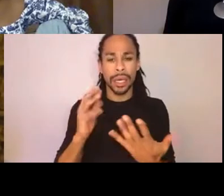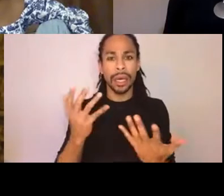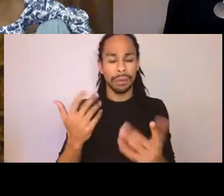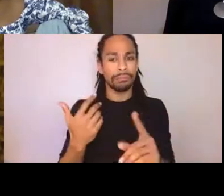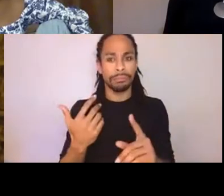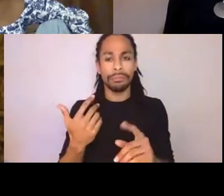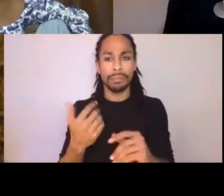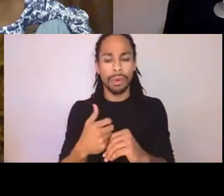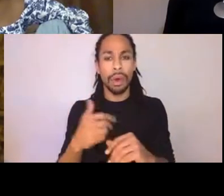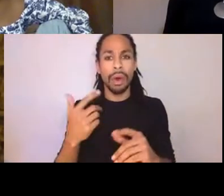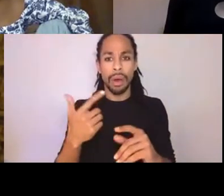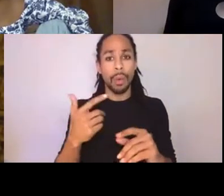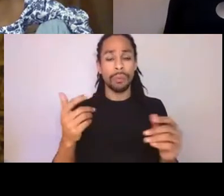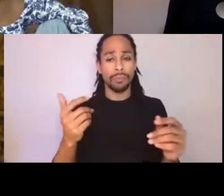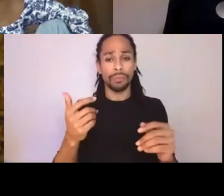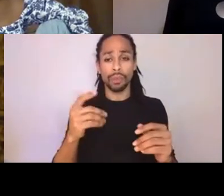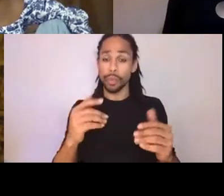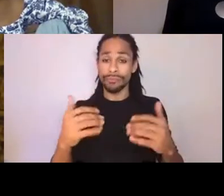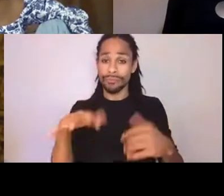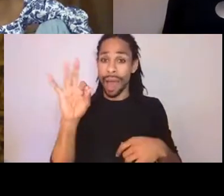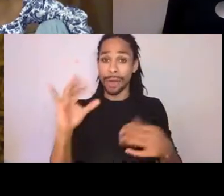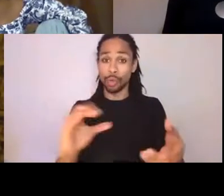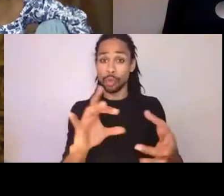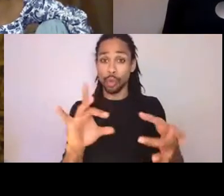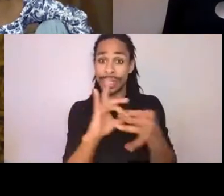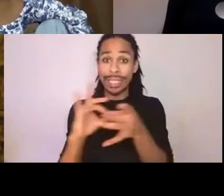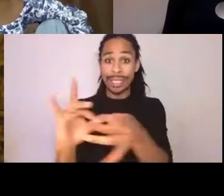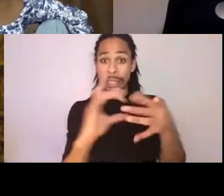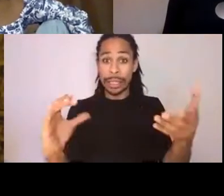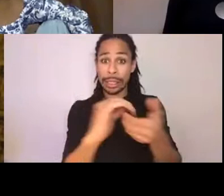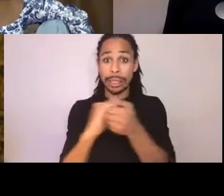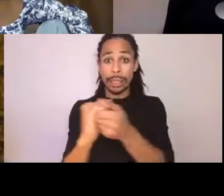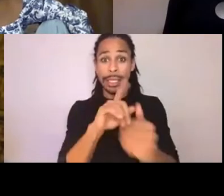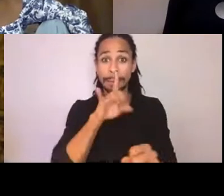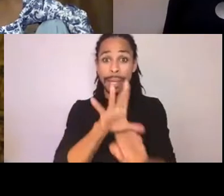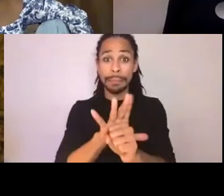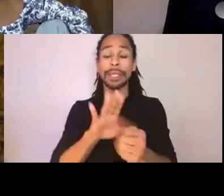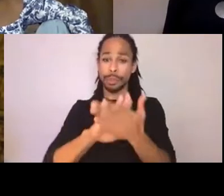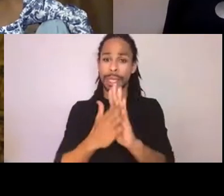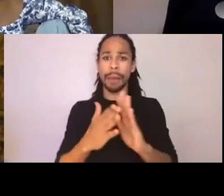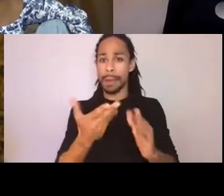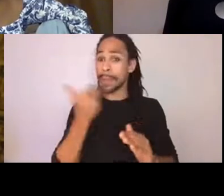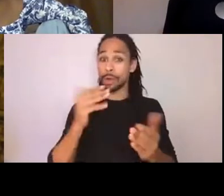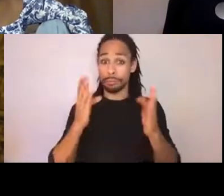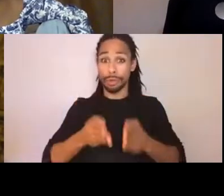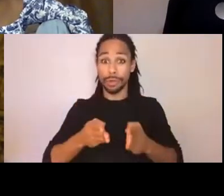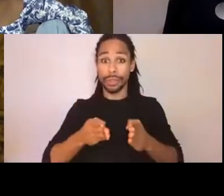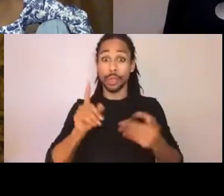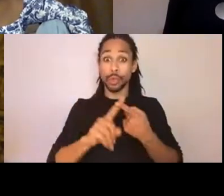find unity and commitment towards a better, you know, being a better person towards each other. Like,